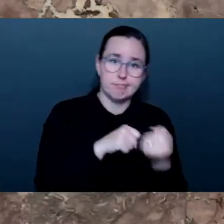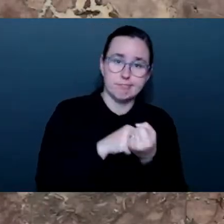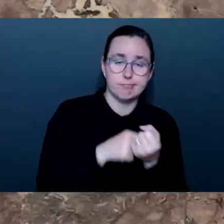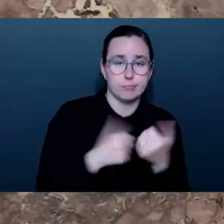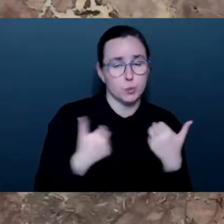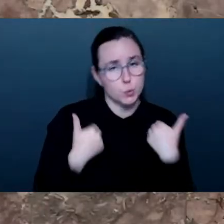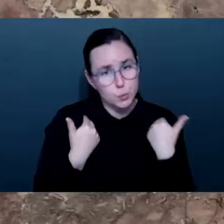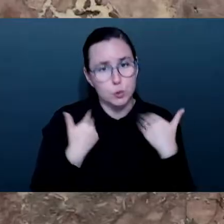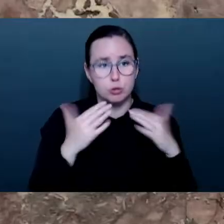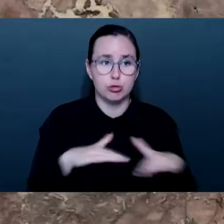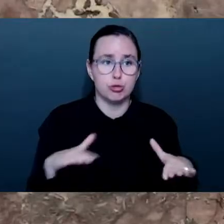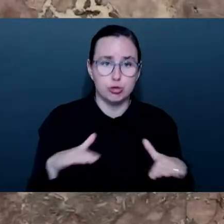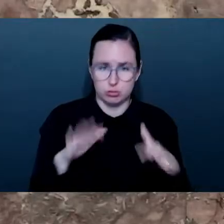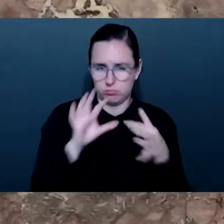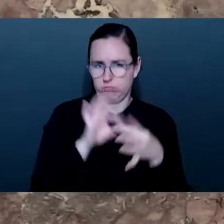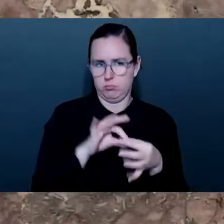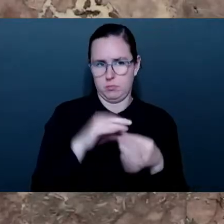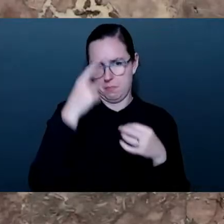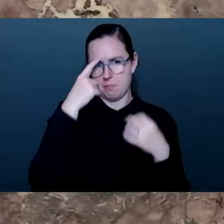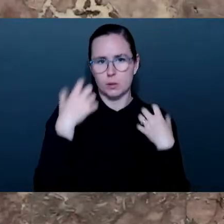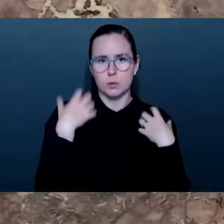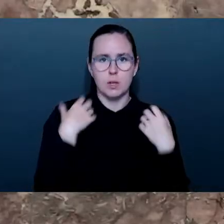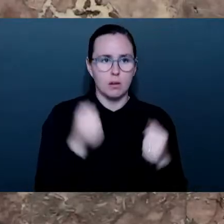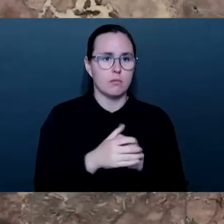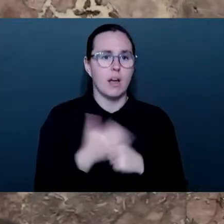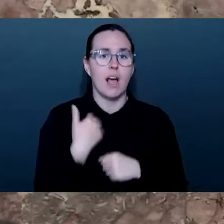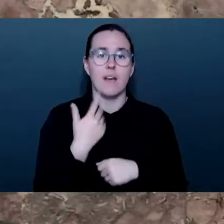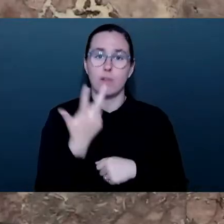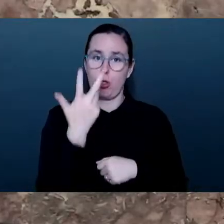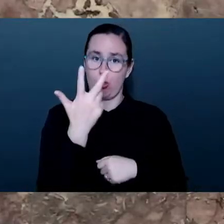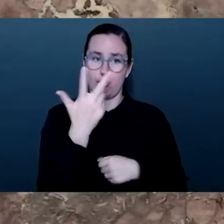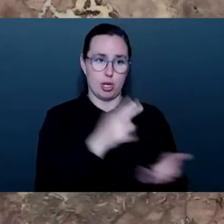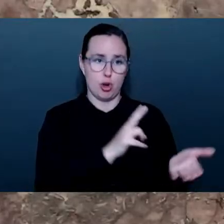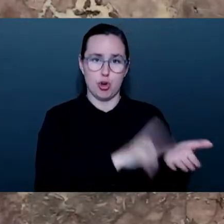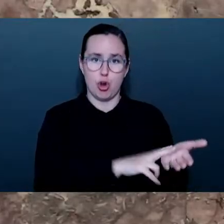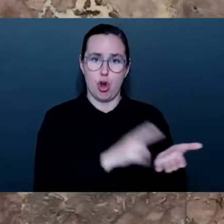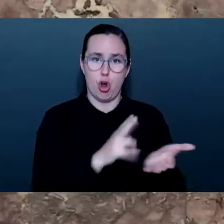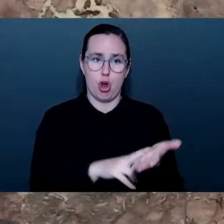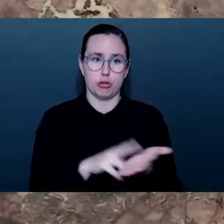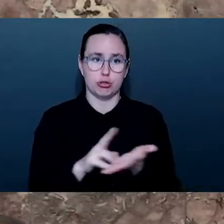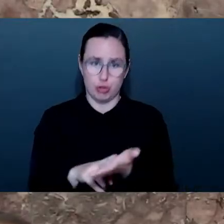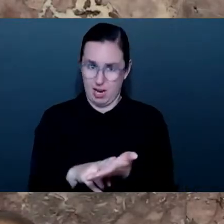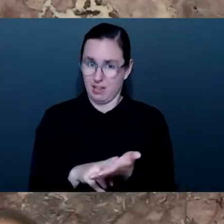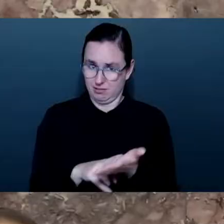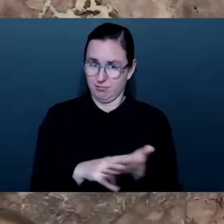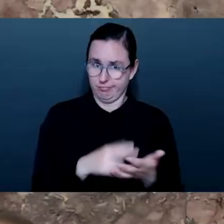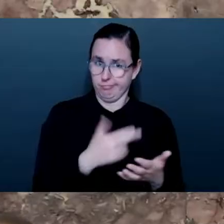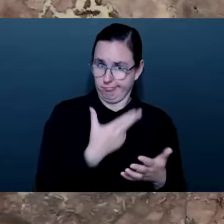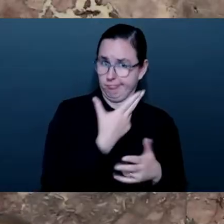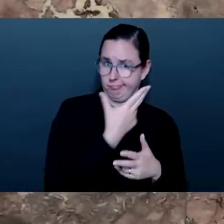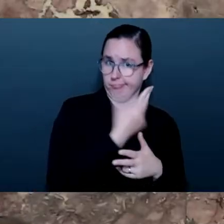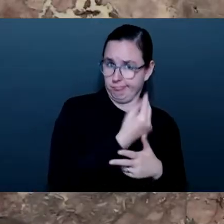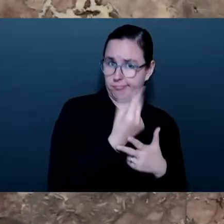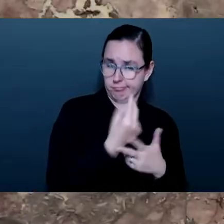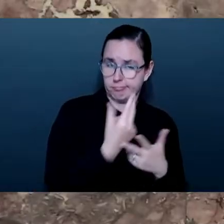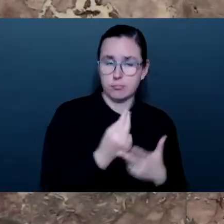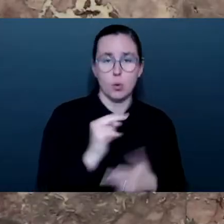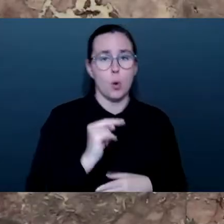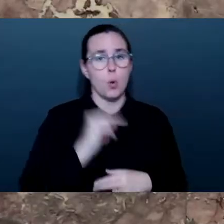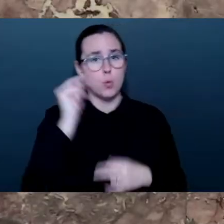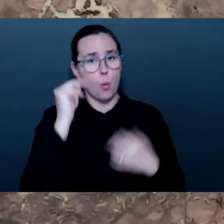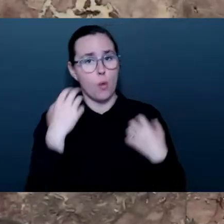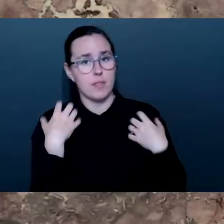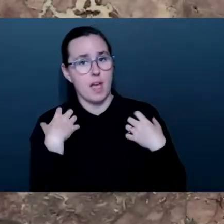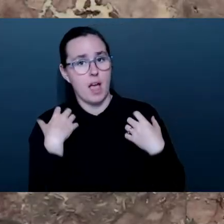contracts to deliver child and youth mental health supports, and Northern Health has only ended 1 contract. Mr. Speaker, the other